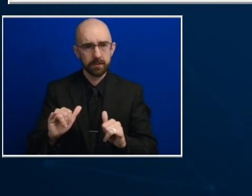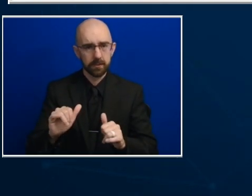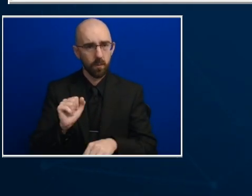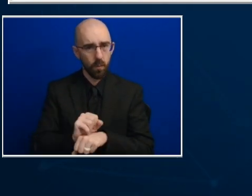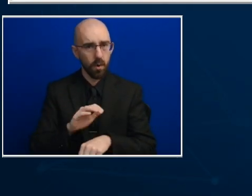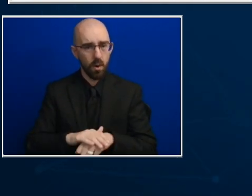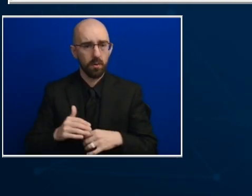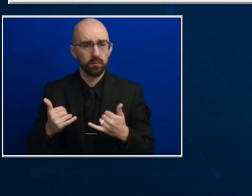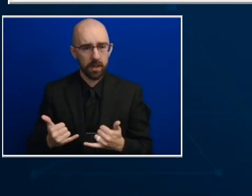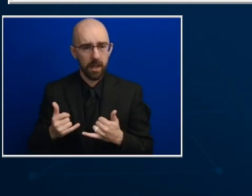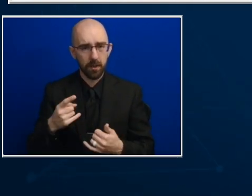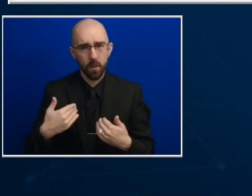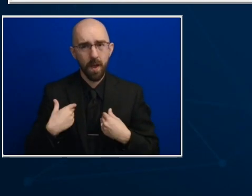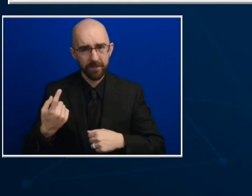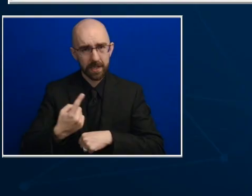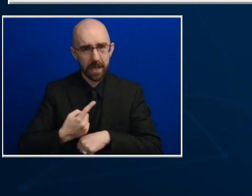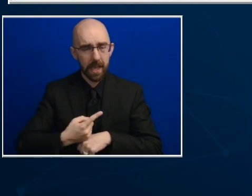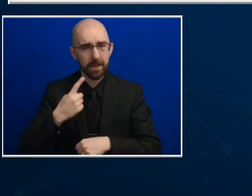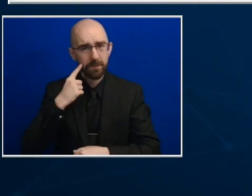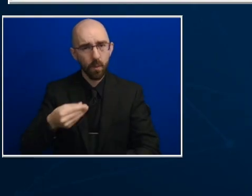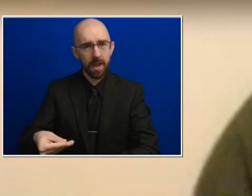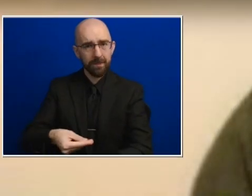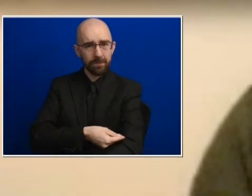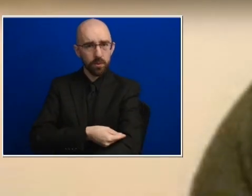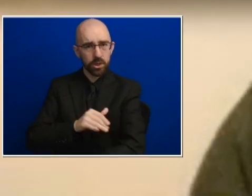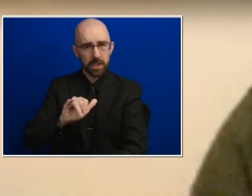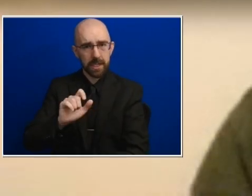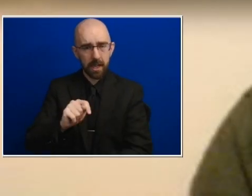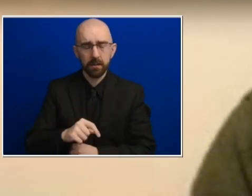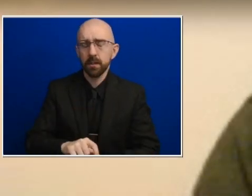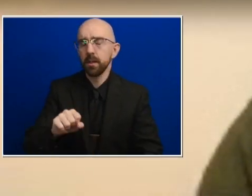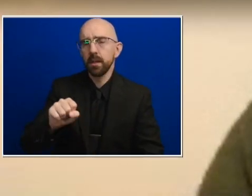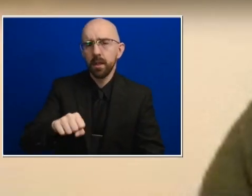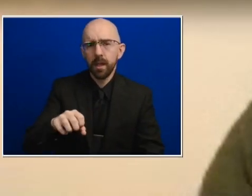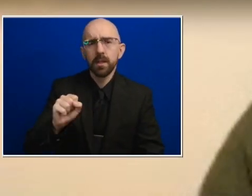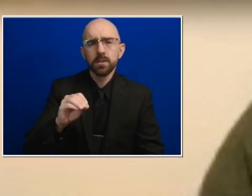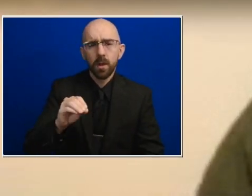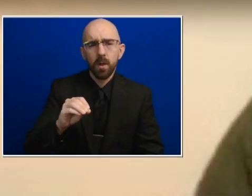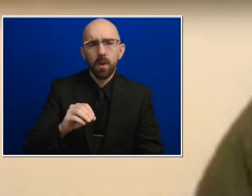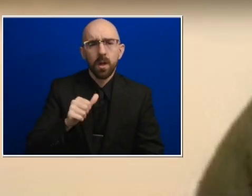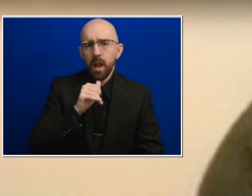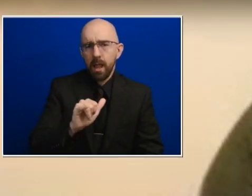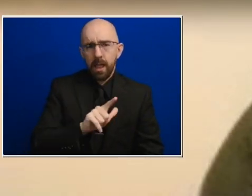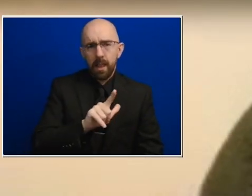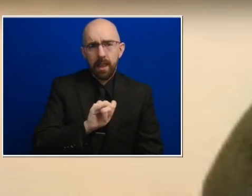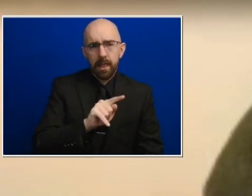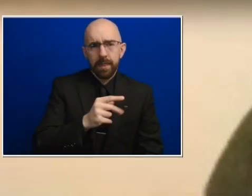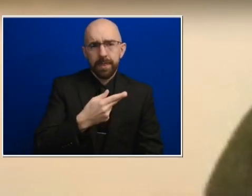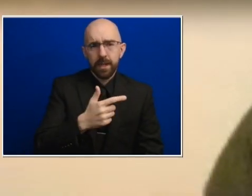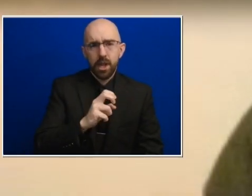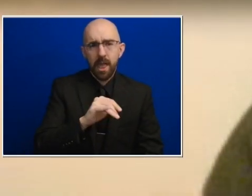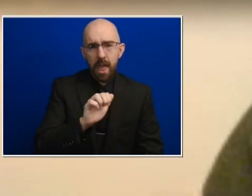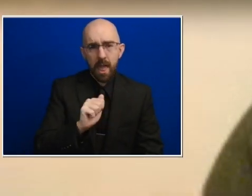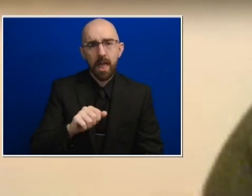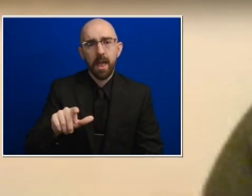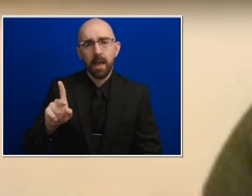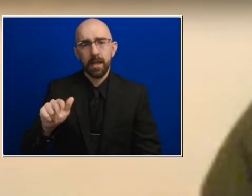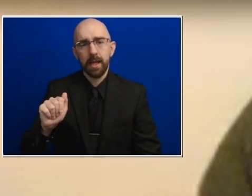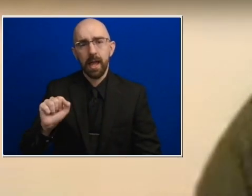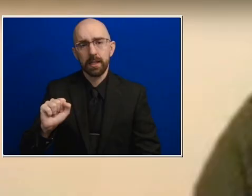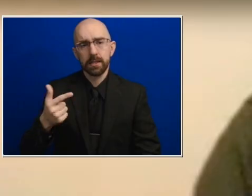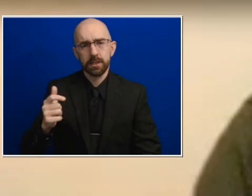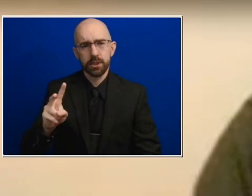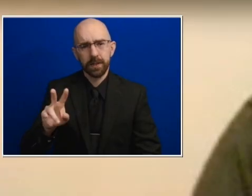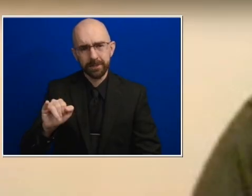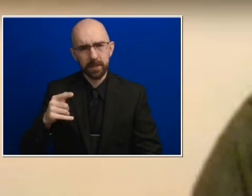So do you have a date set for the infusion yet? Yeah, so unlike Lyfgenia, the Casgevy process takes a little bit